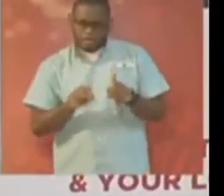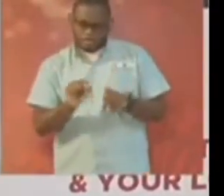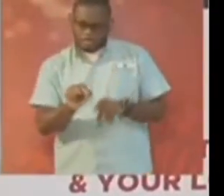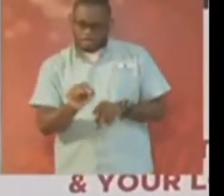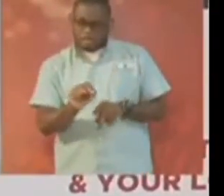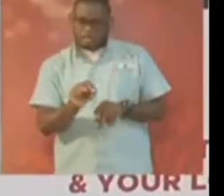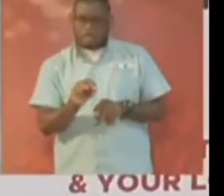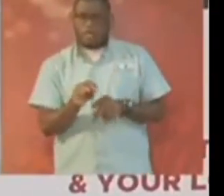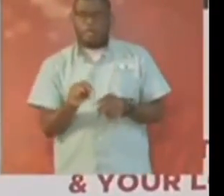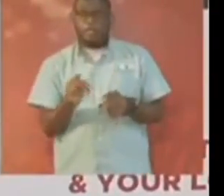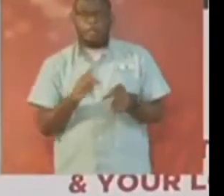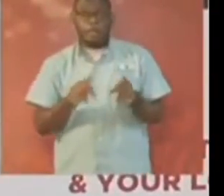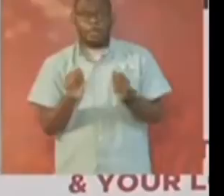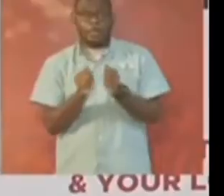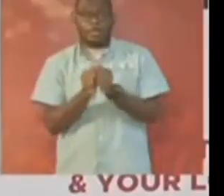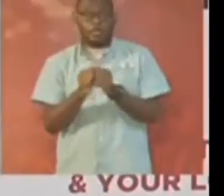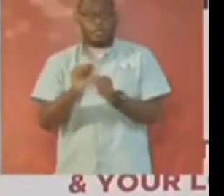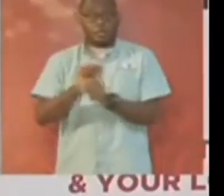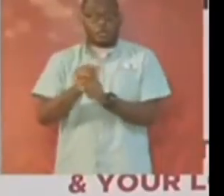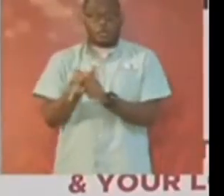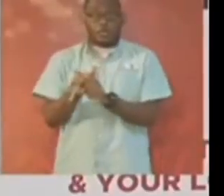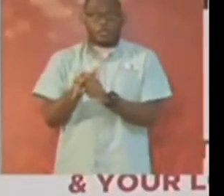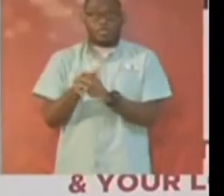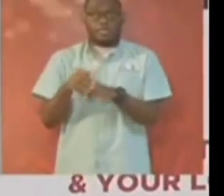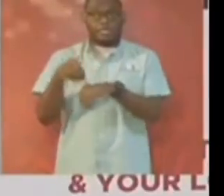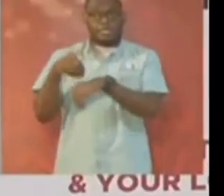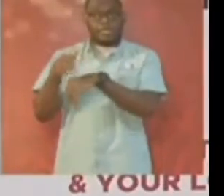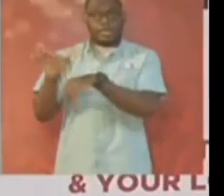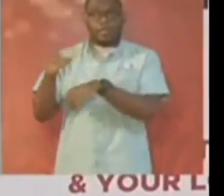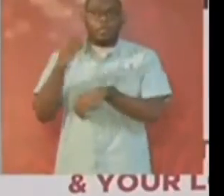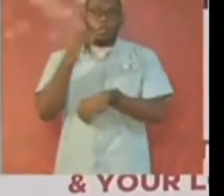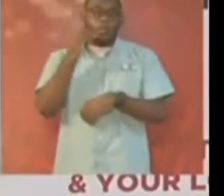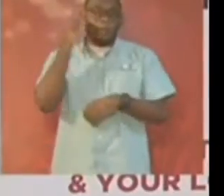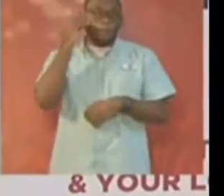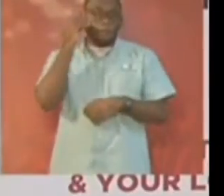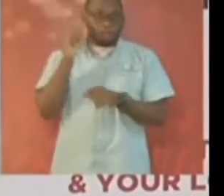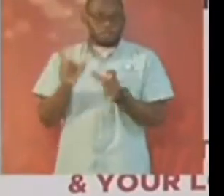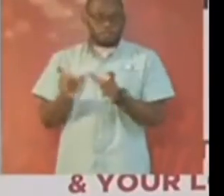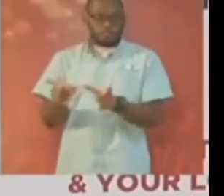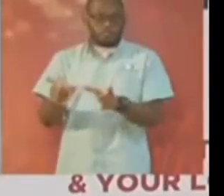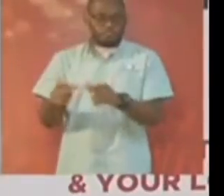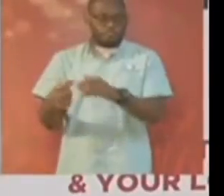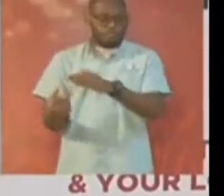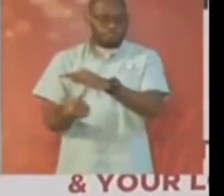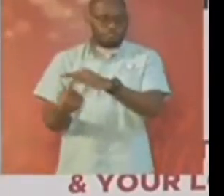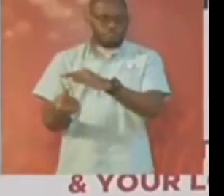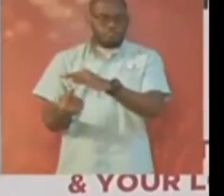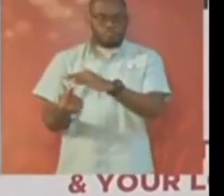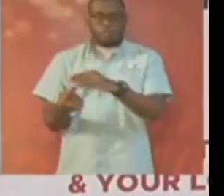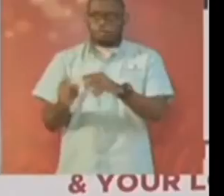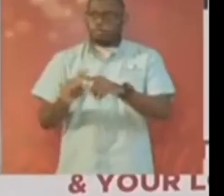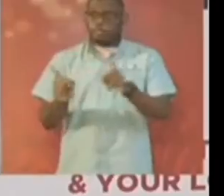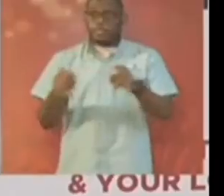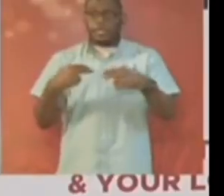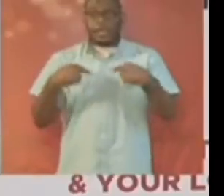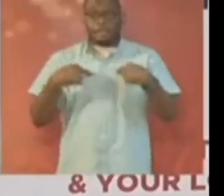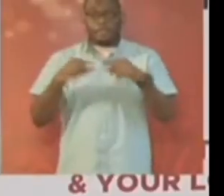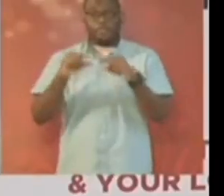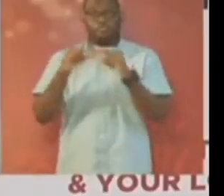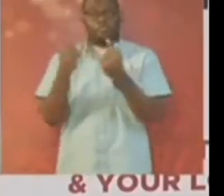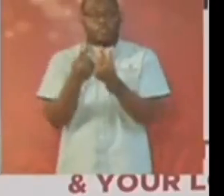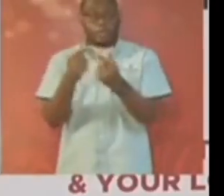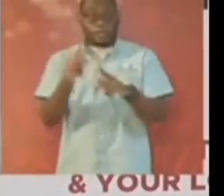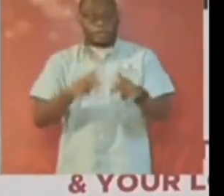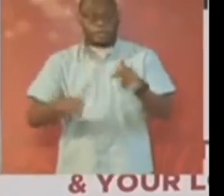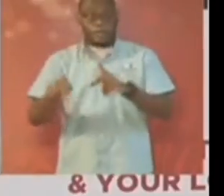with COVID-19 that are sent home for self-isolation really rests with an expert panel of persons from different